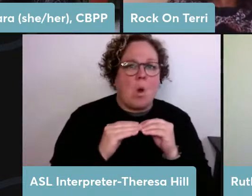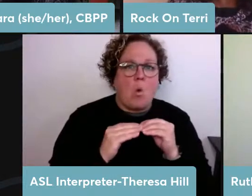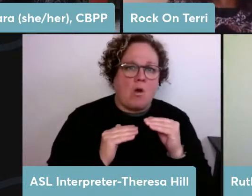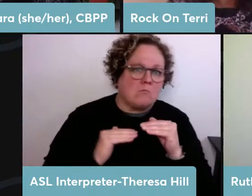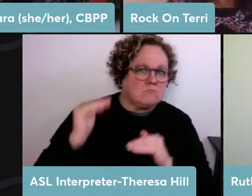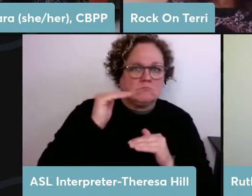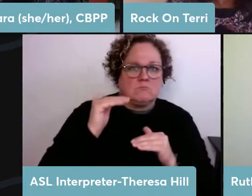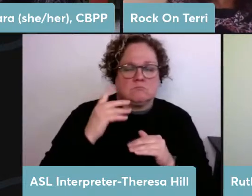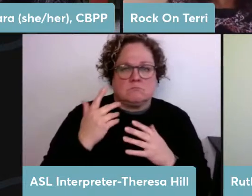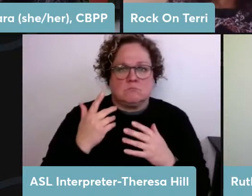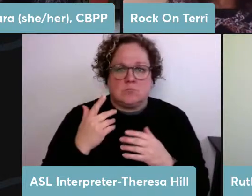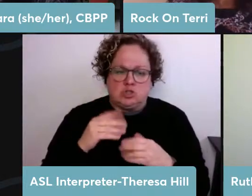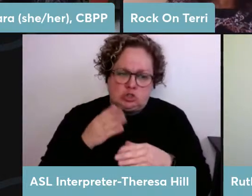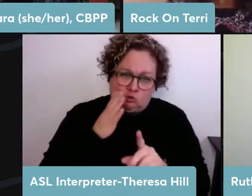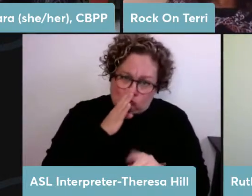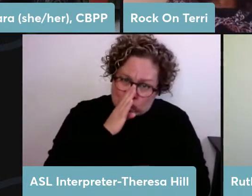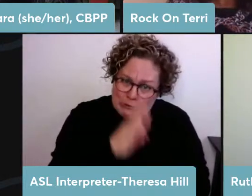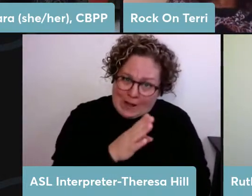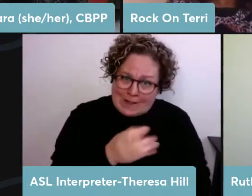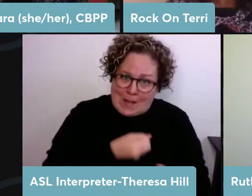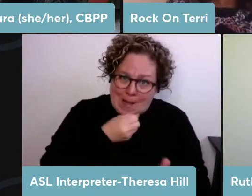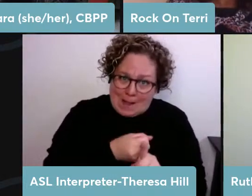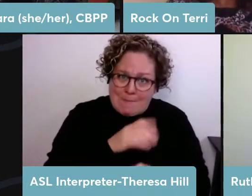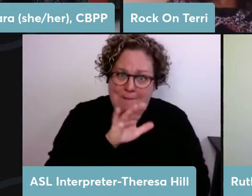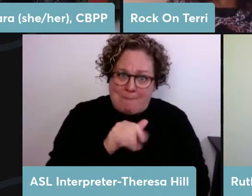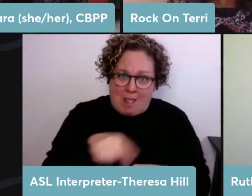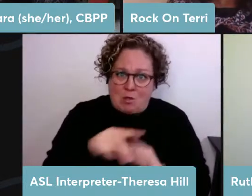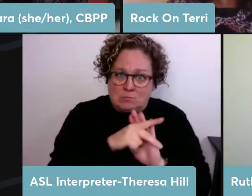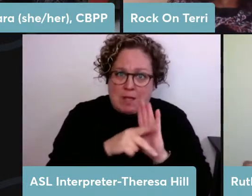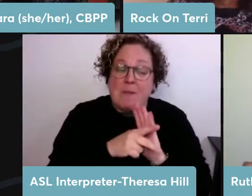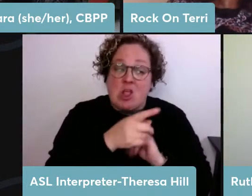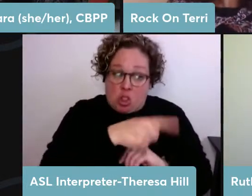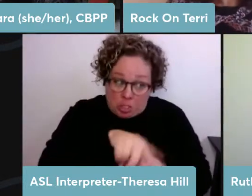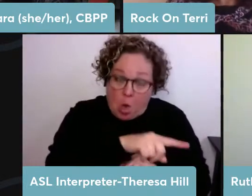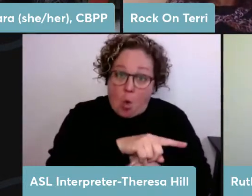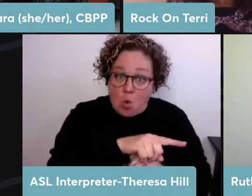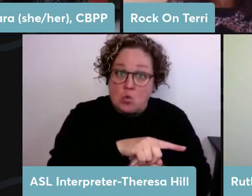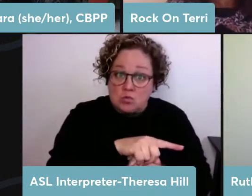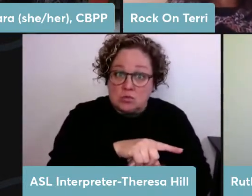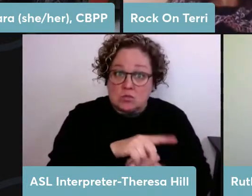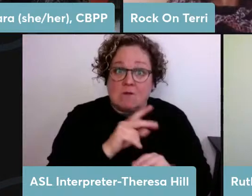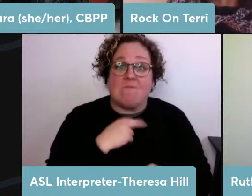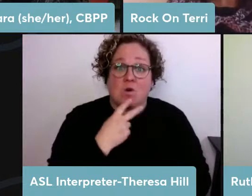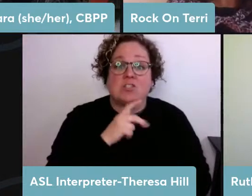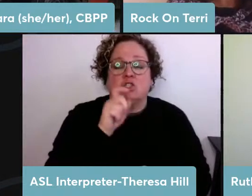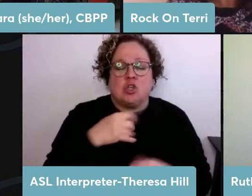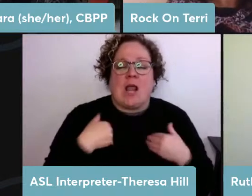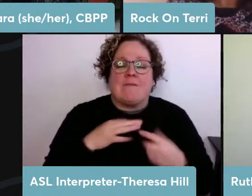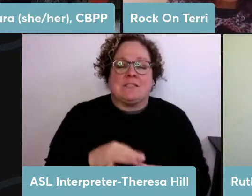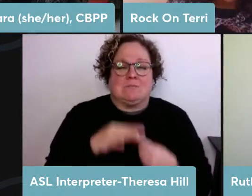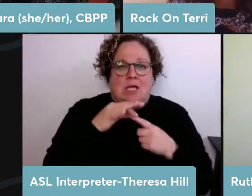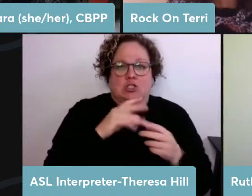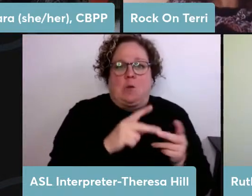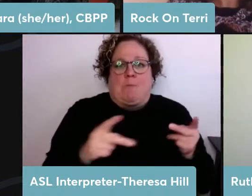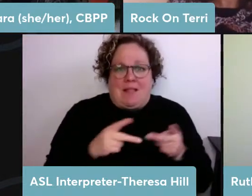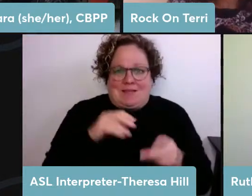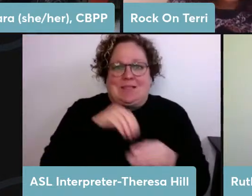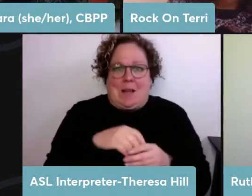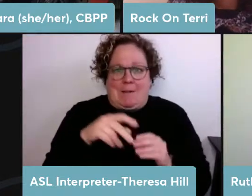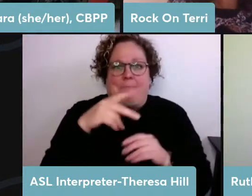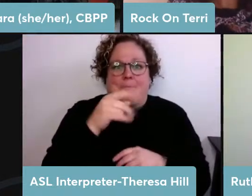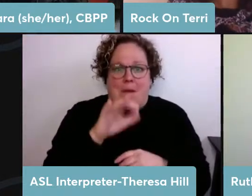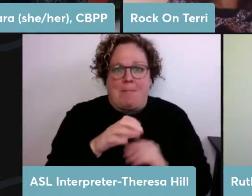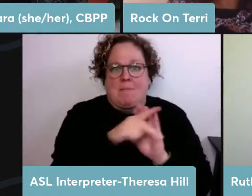those policies, those voices should have a special place in the public policy making